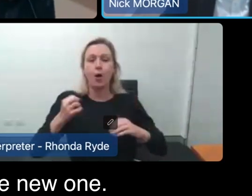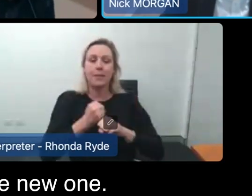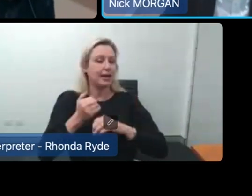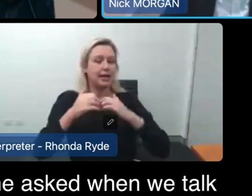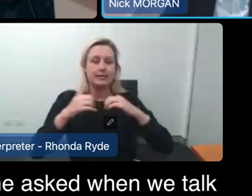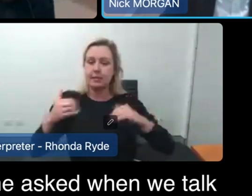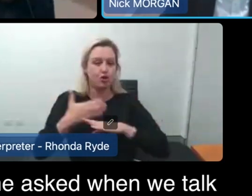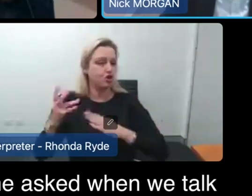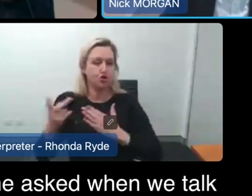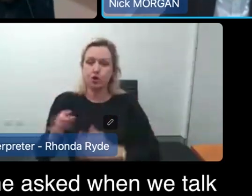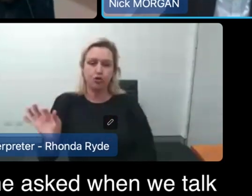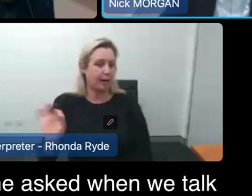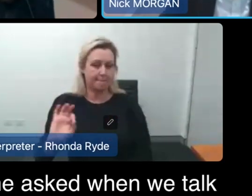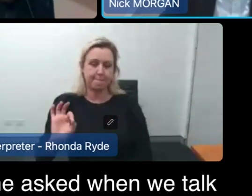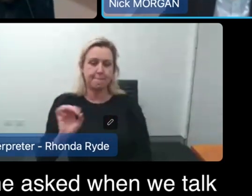one.